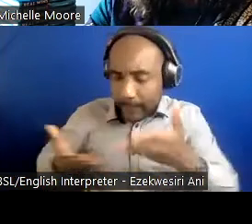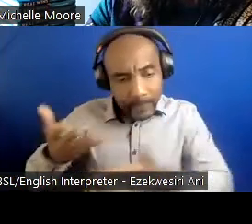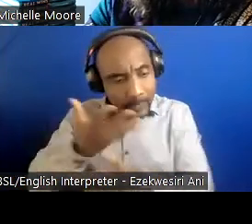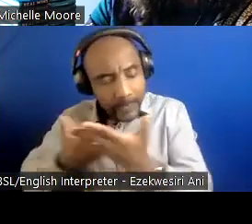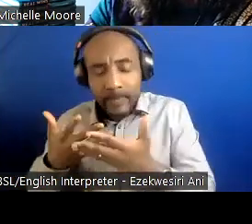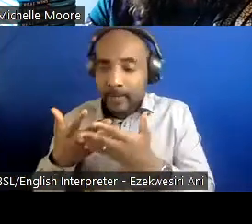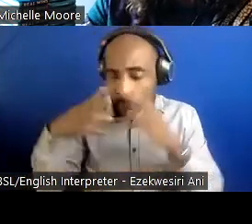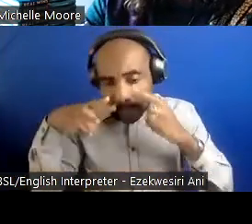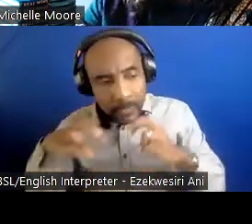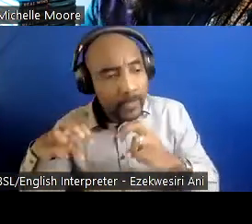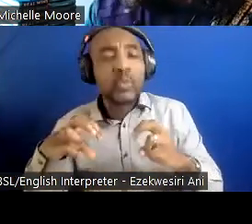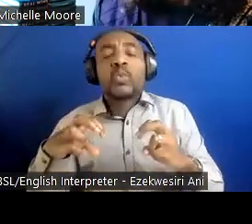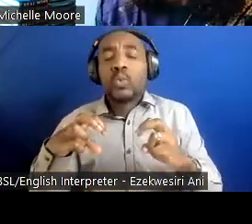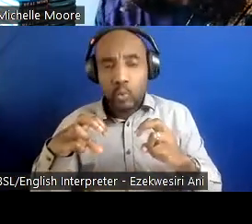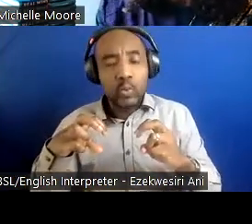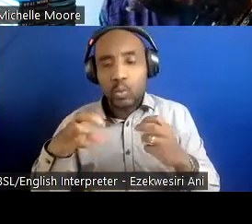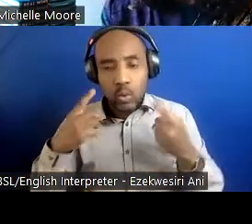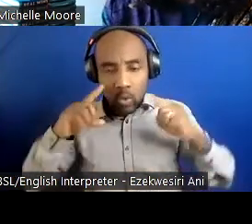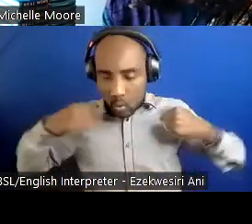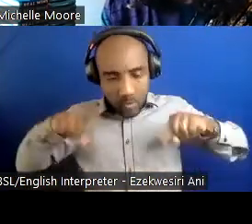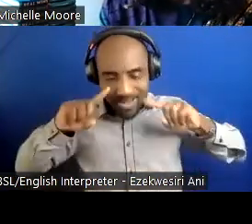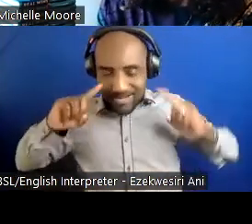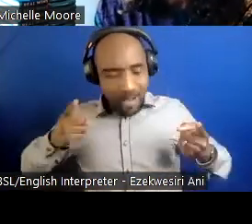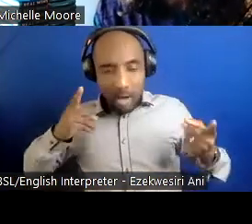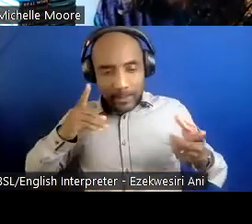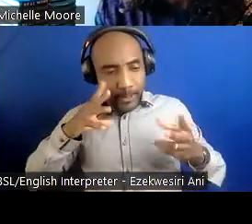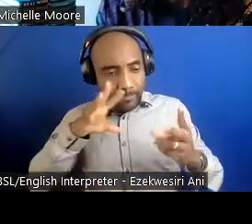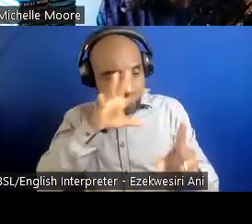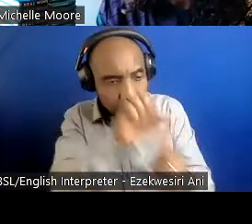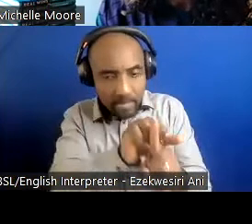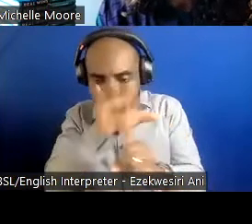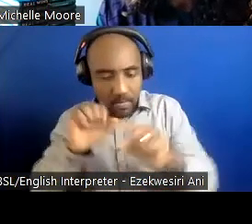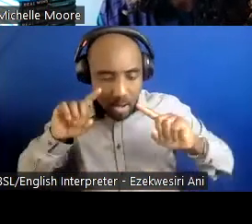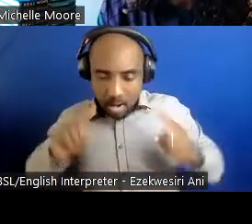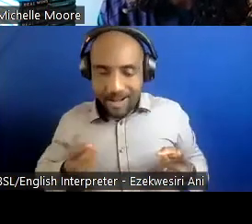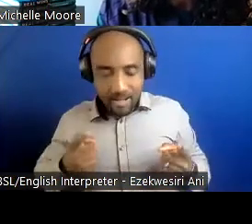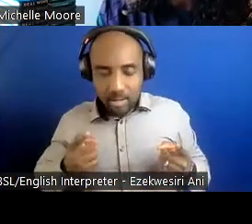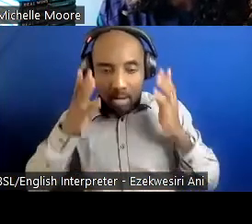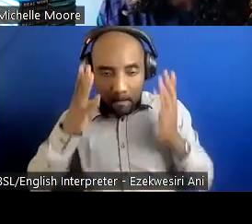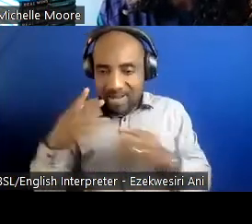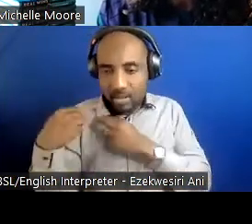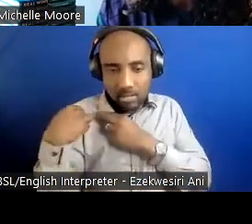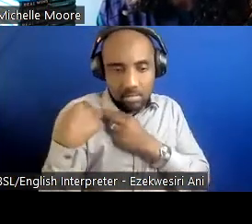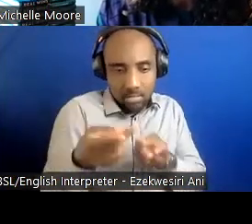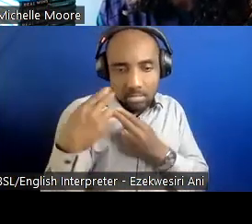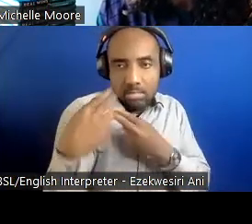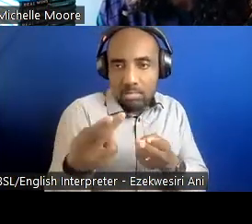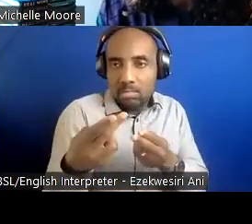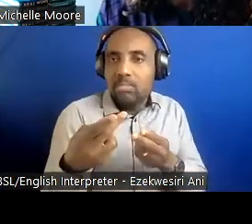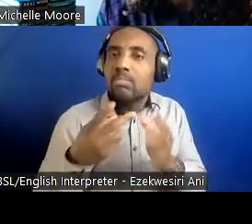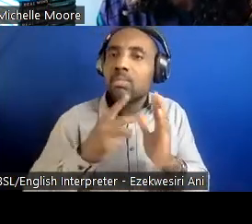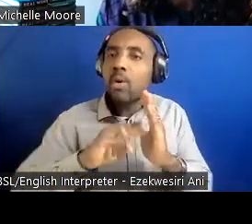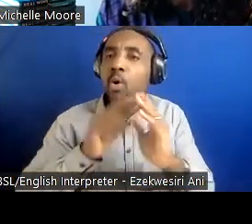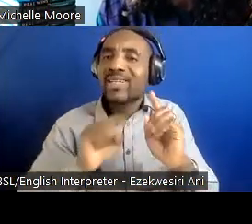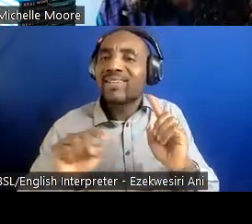better placed than we are to understand how best to reach the people you're mentioning, and finding direct routes through to them is really, really key. So, you